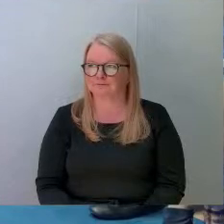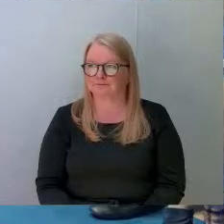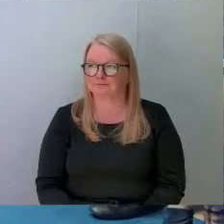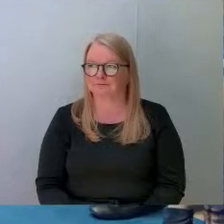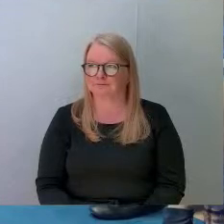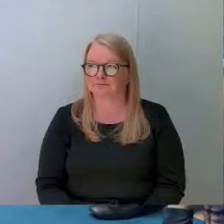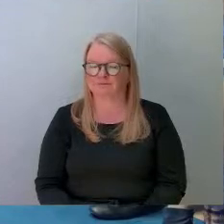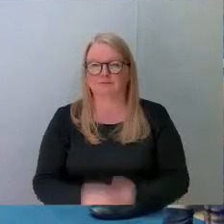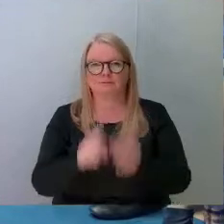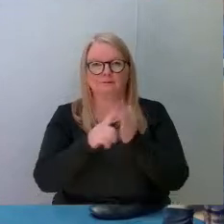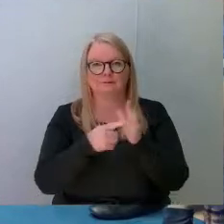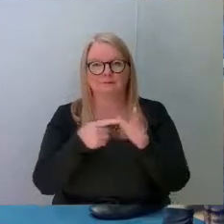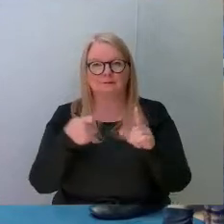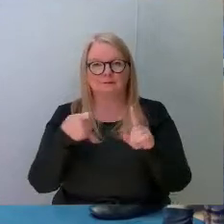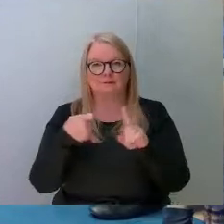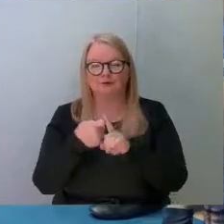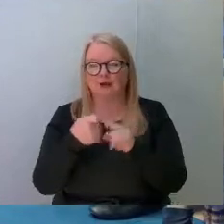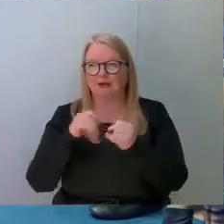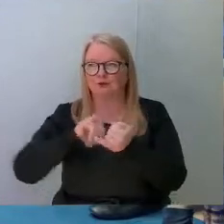Jack Strobel.